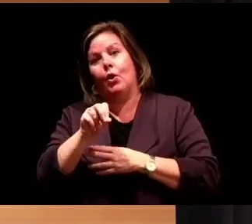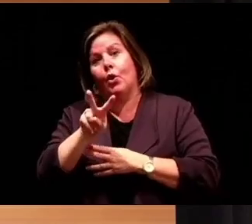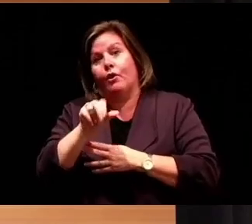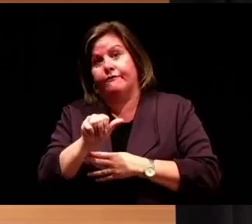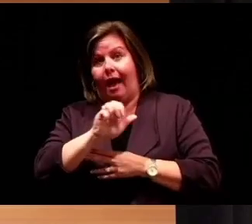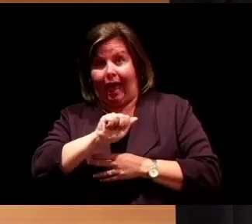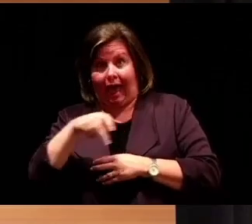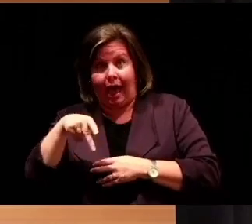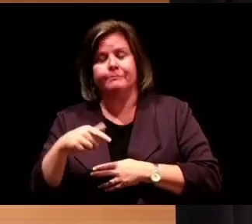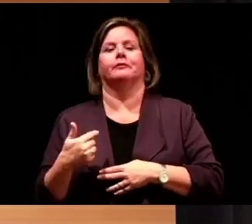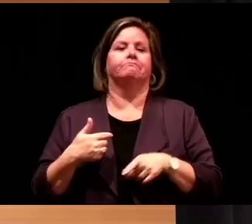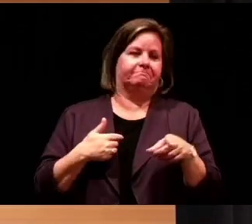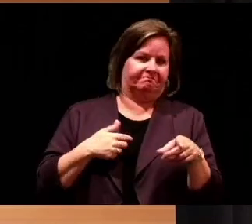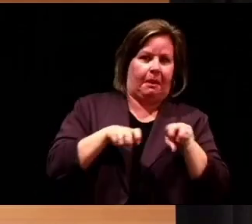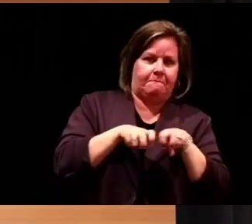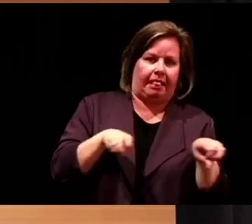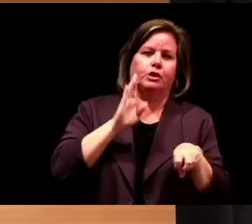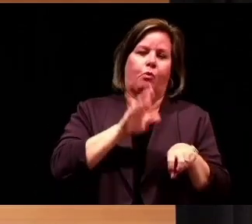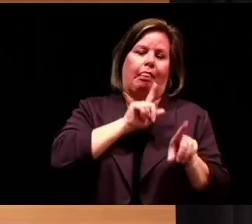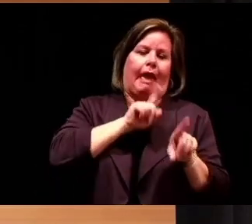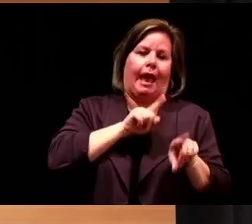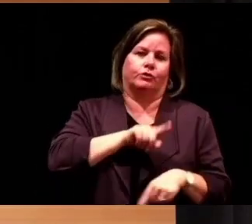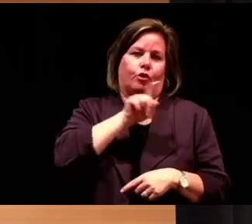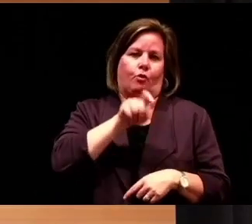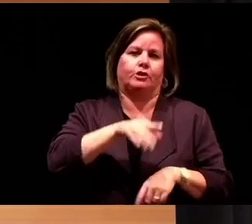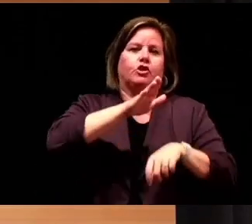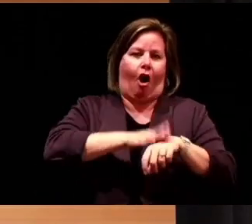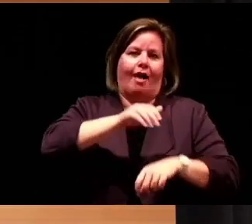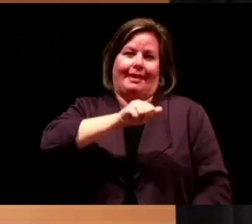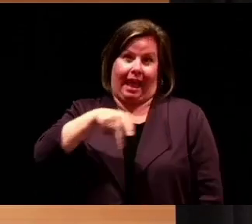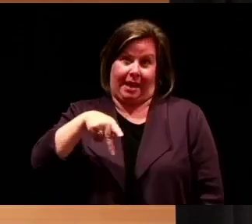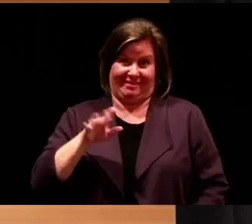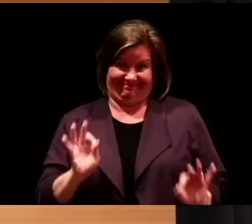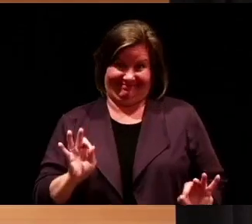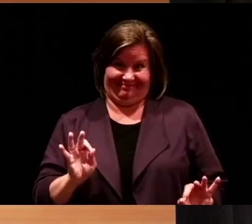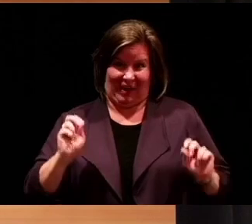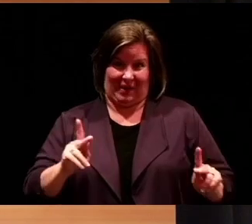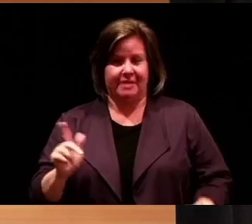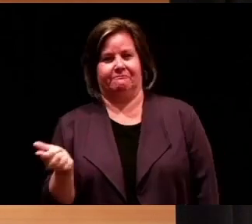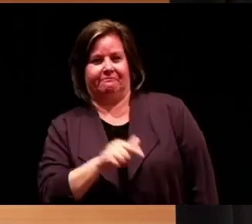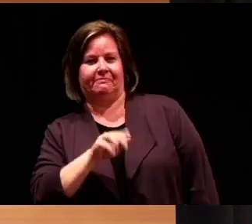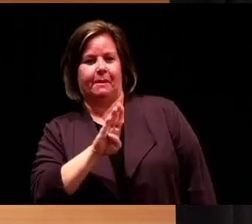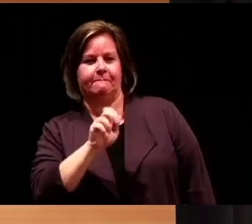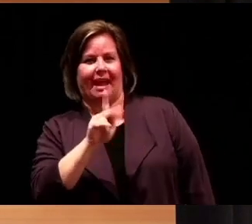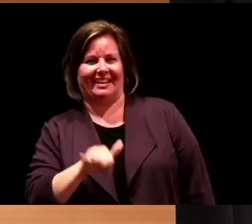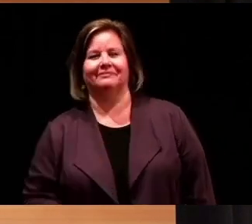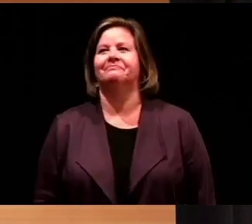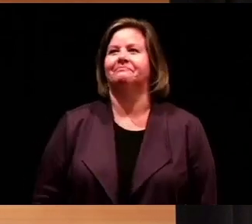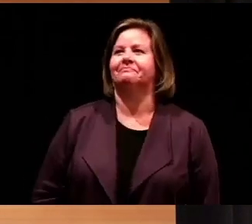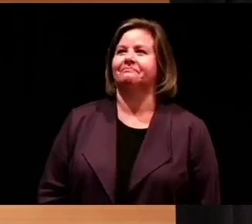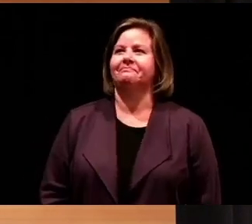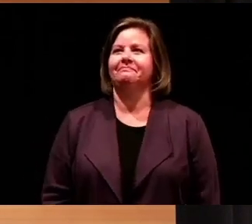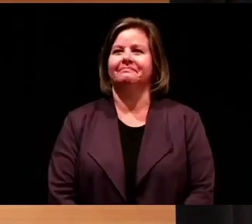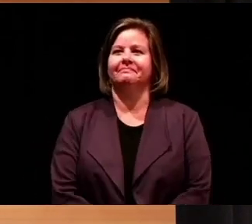so obviously, we are a little behind schedule. Shocker, I know. But the closing remarks don't start